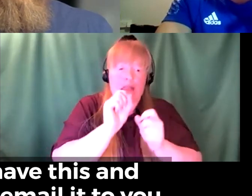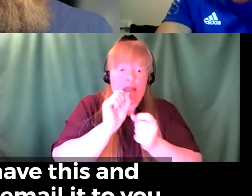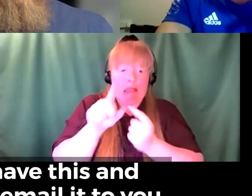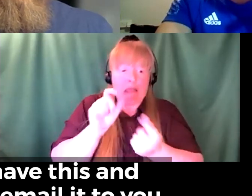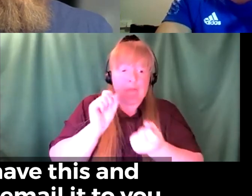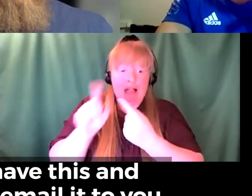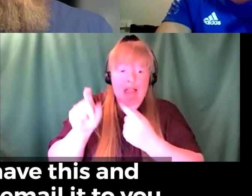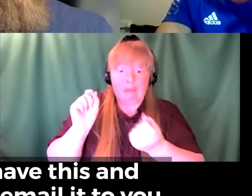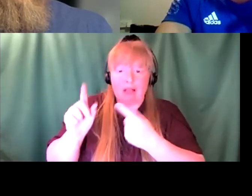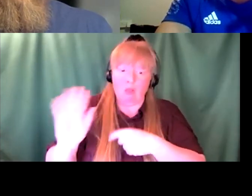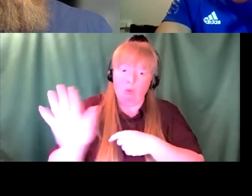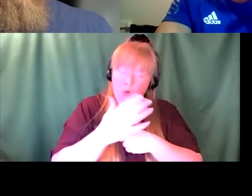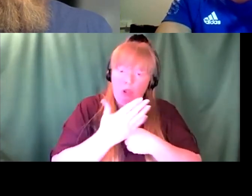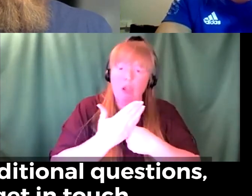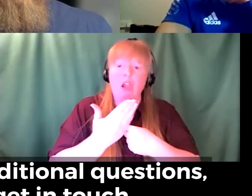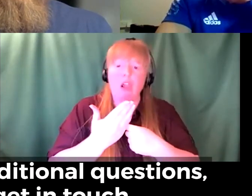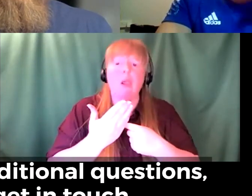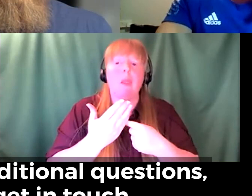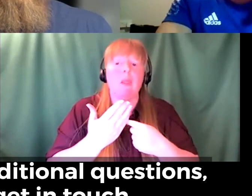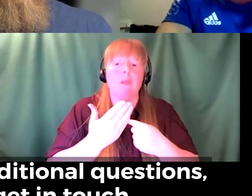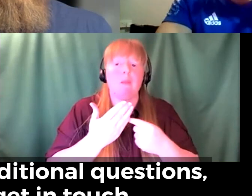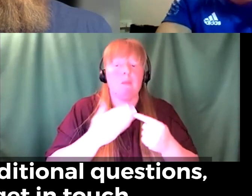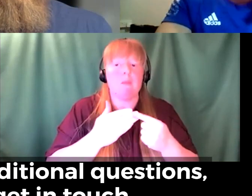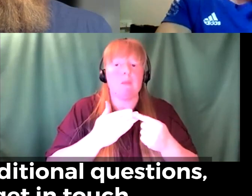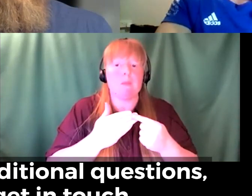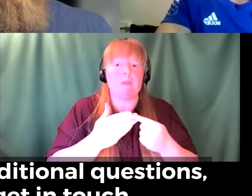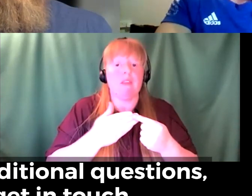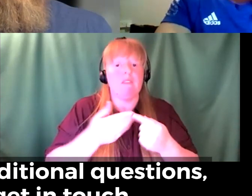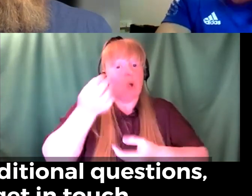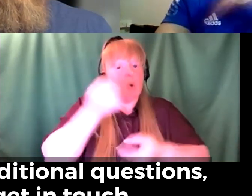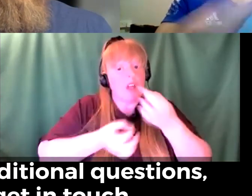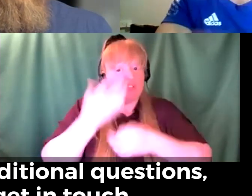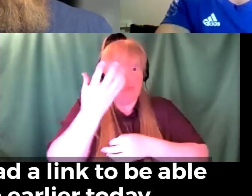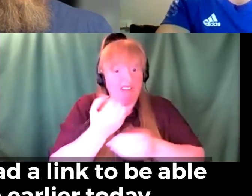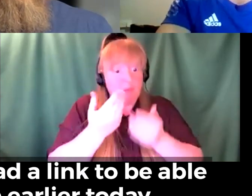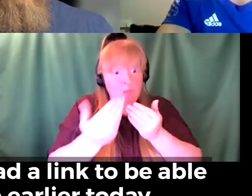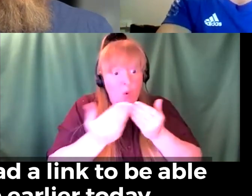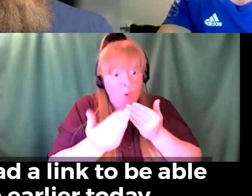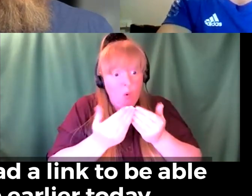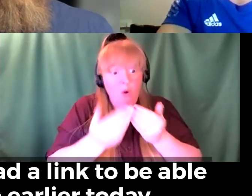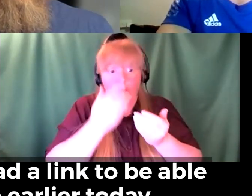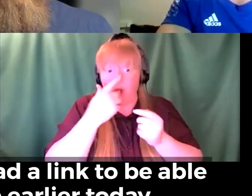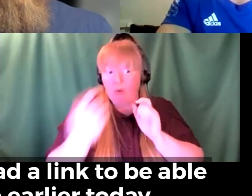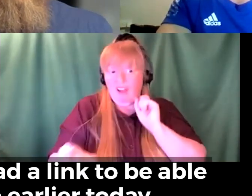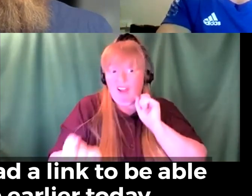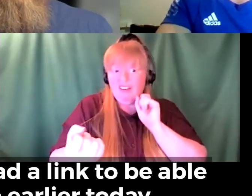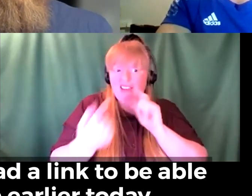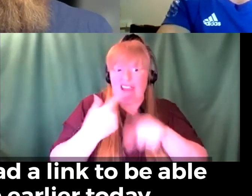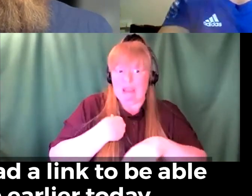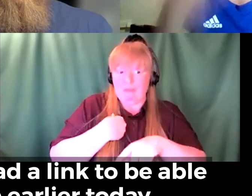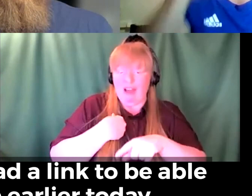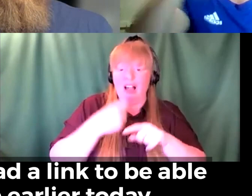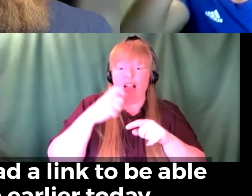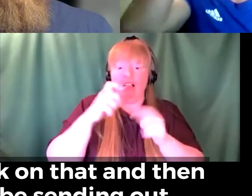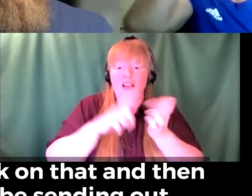and we're going to email it to you. If there are any additional questions, feel free to get in touch. You would have had a link to be able to email Claire